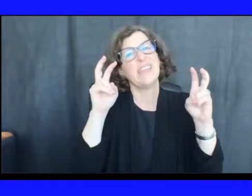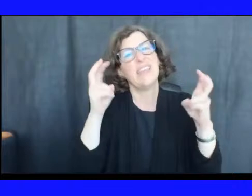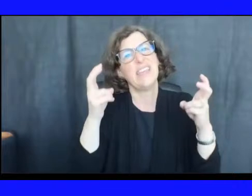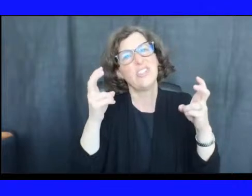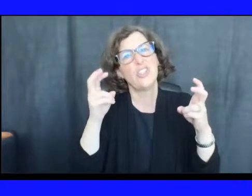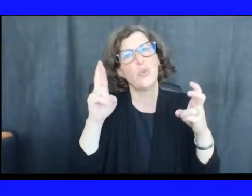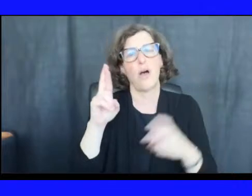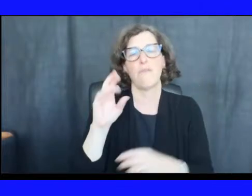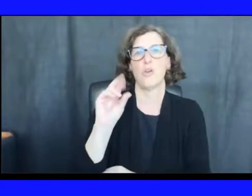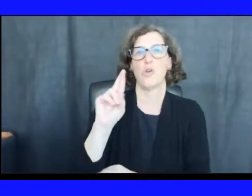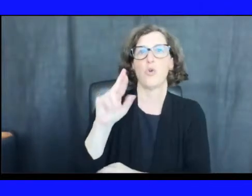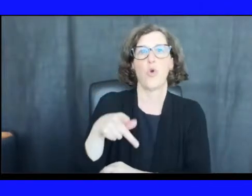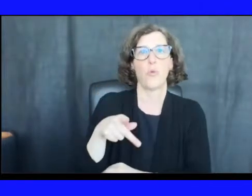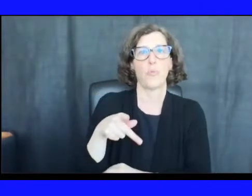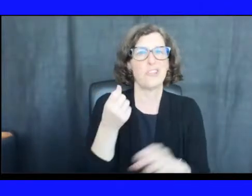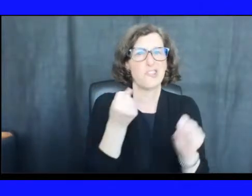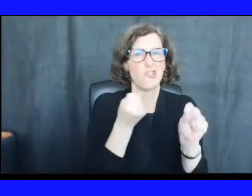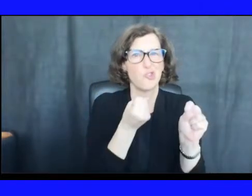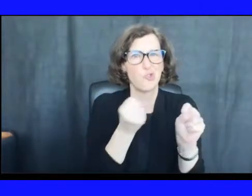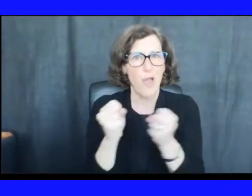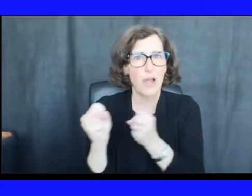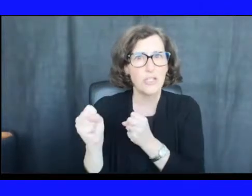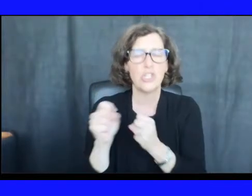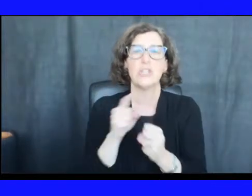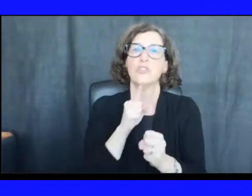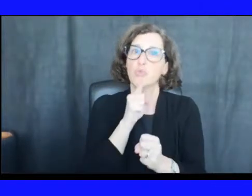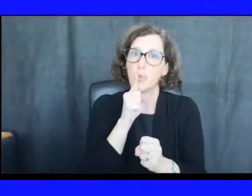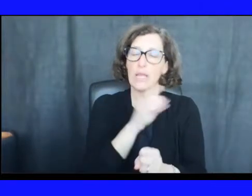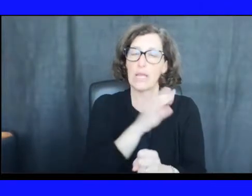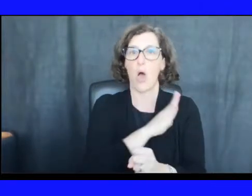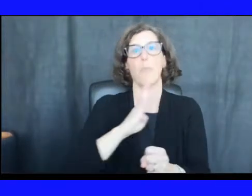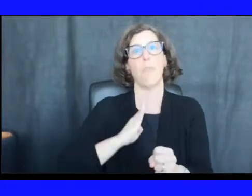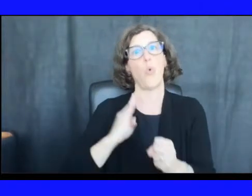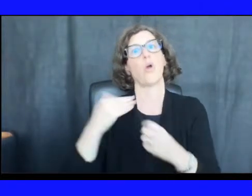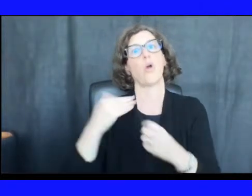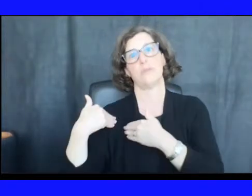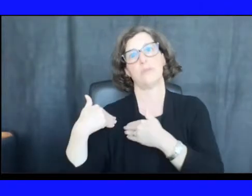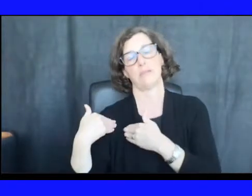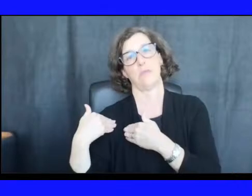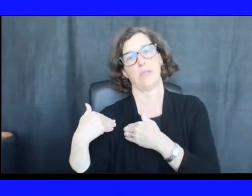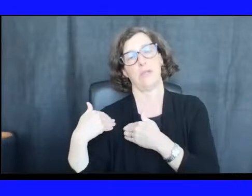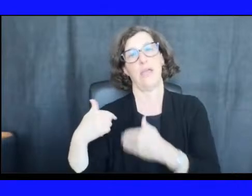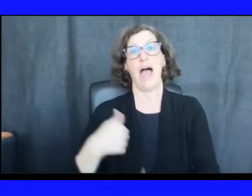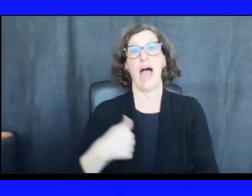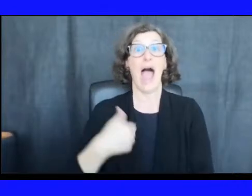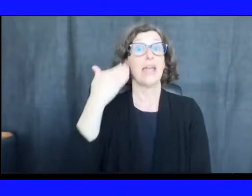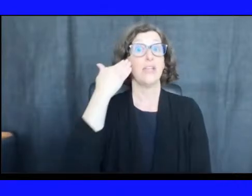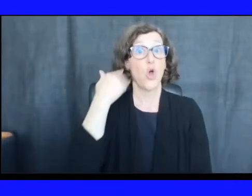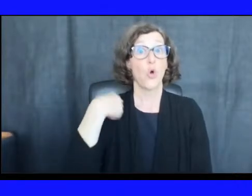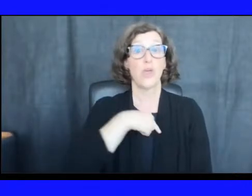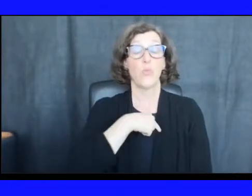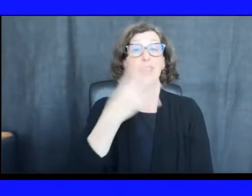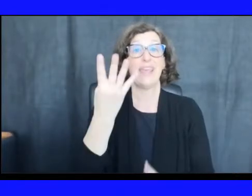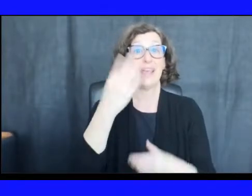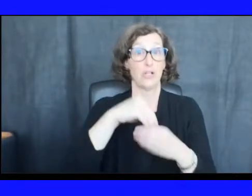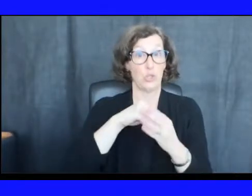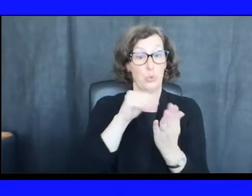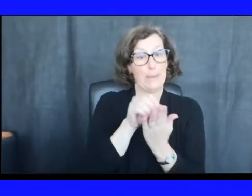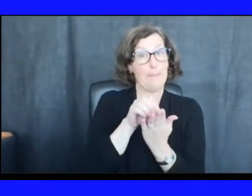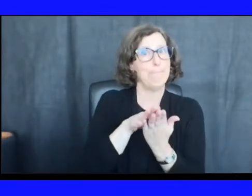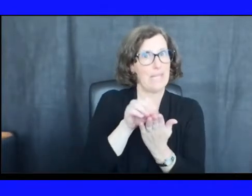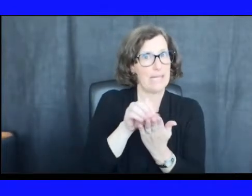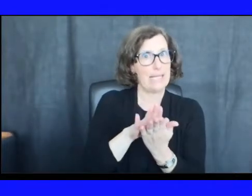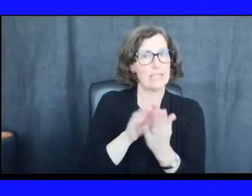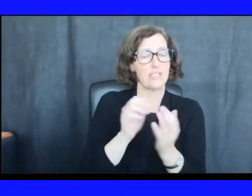directions. These numbers all reflect a strategic direction that we're taking, a priority that